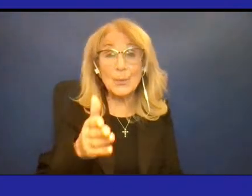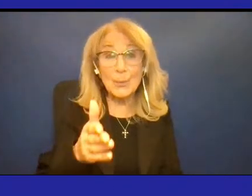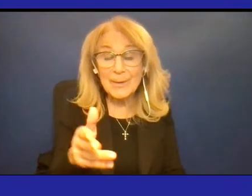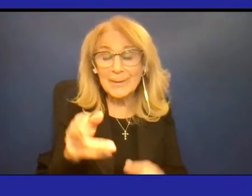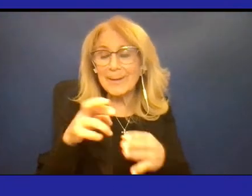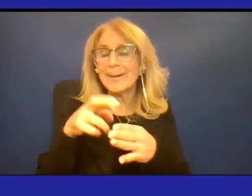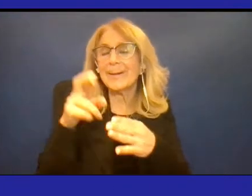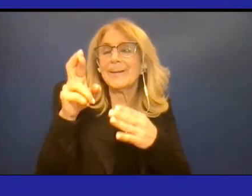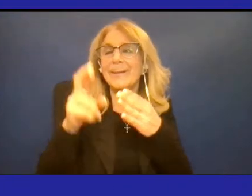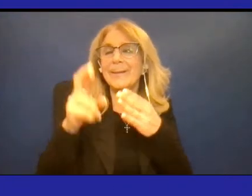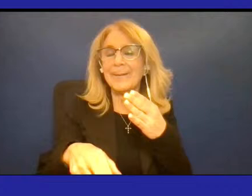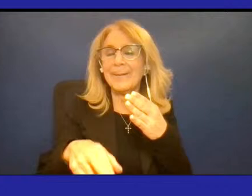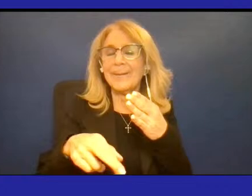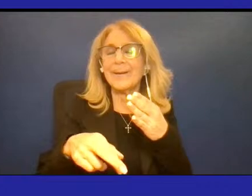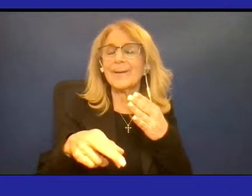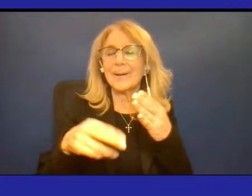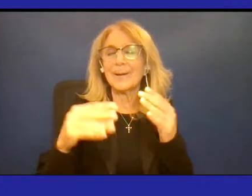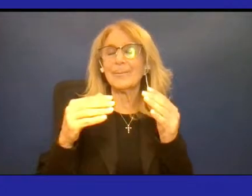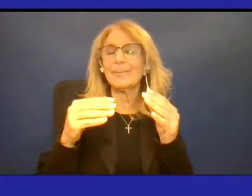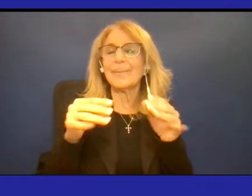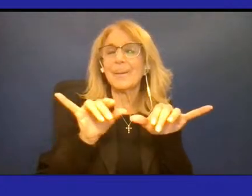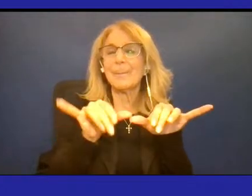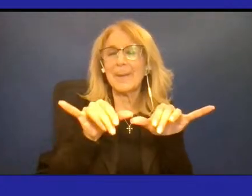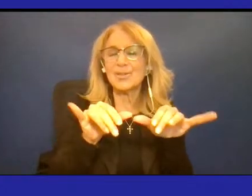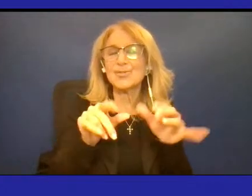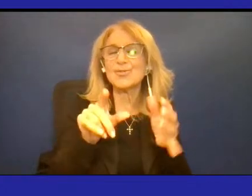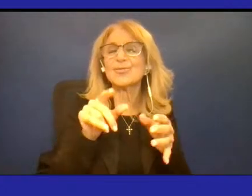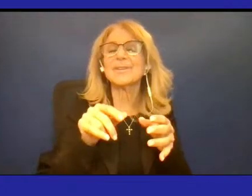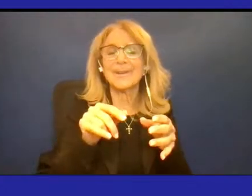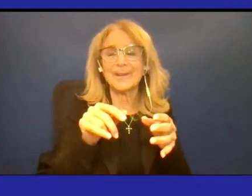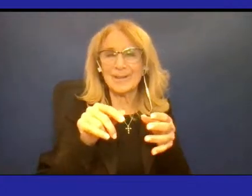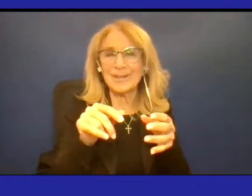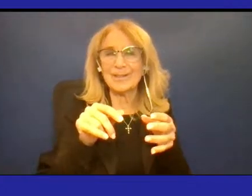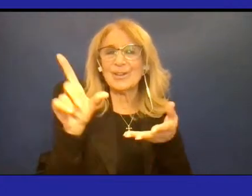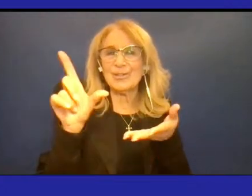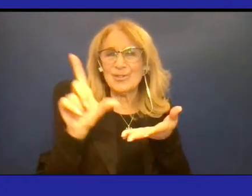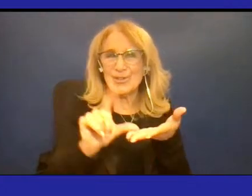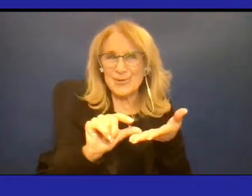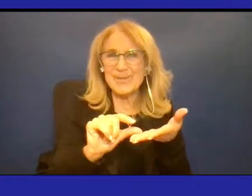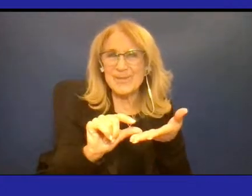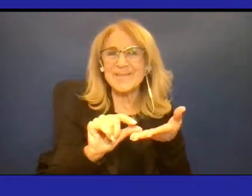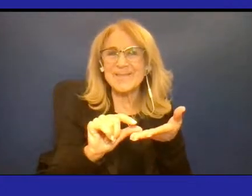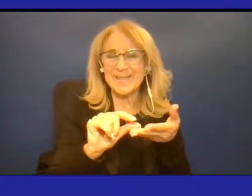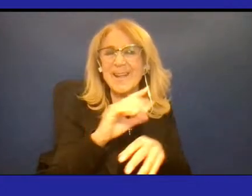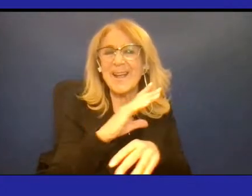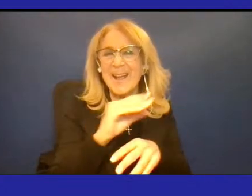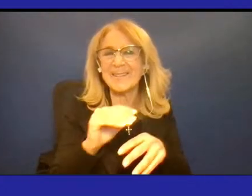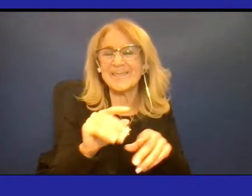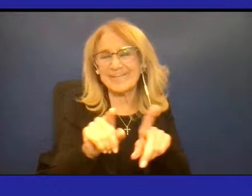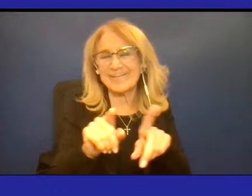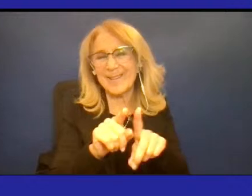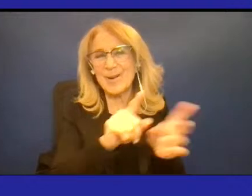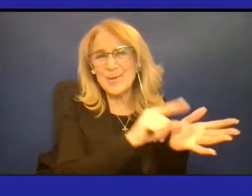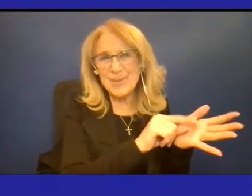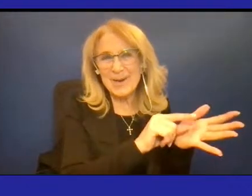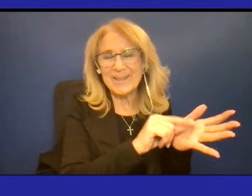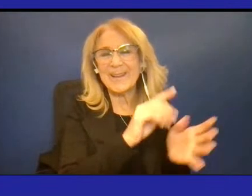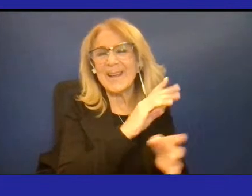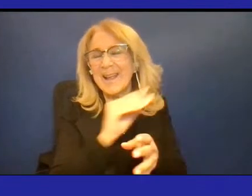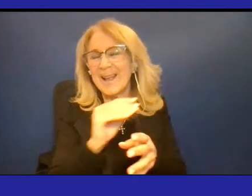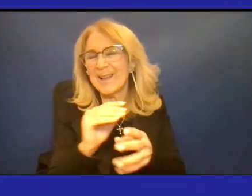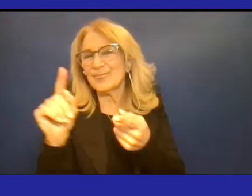Yep. Reduced printing for environmental purposes, and also reduced cost for financial. That's the goal, right?